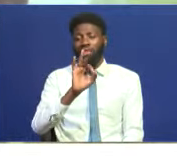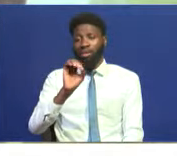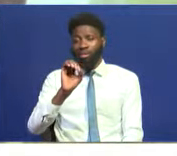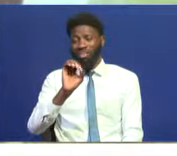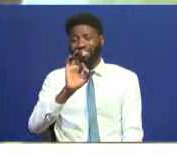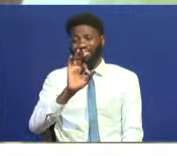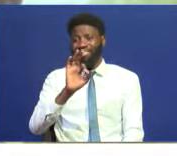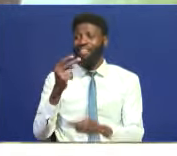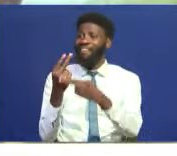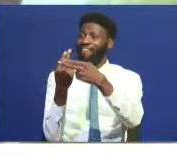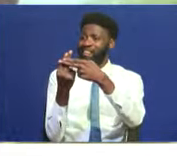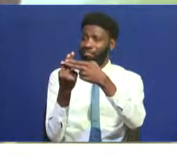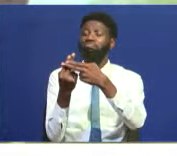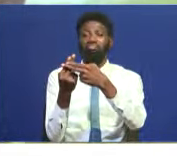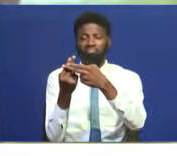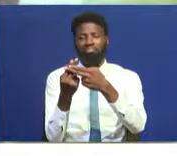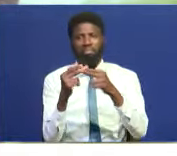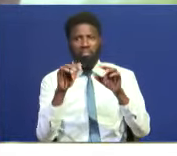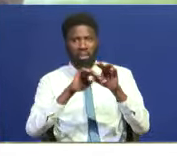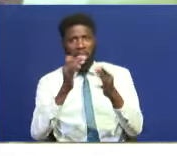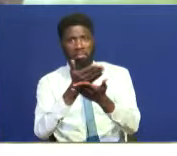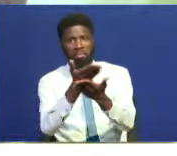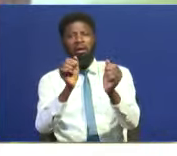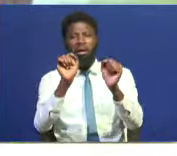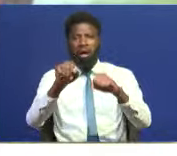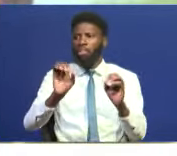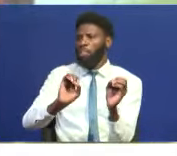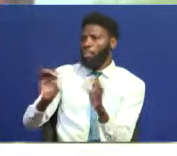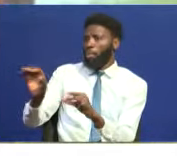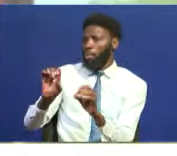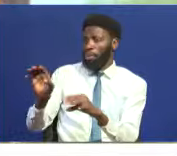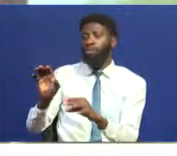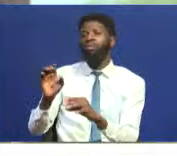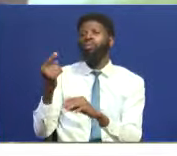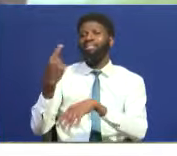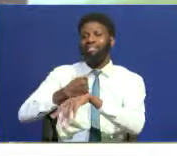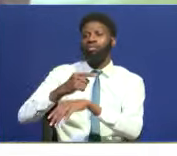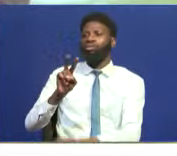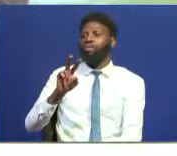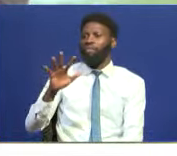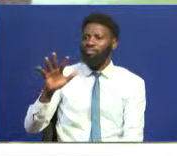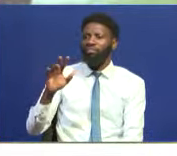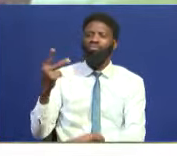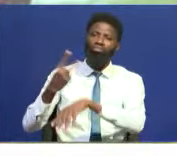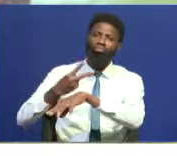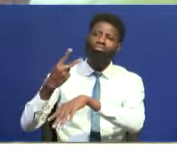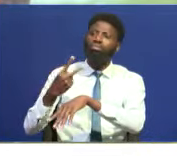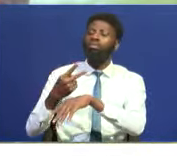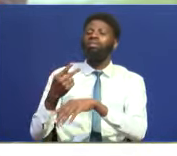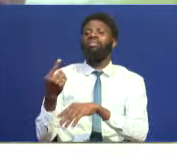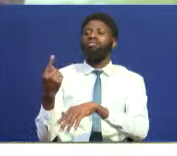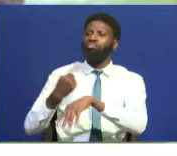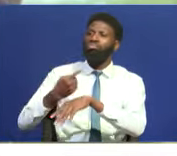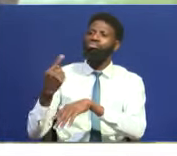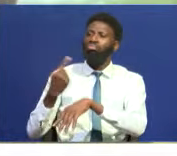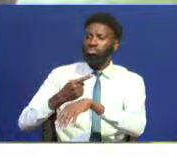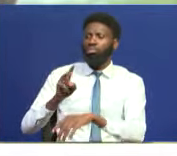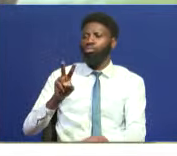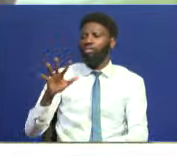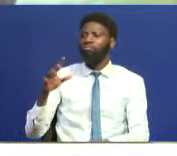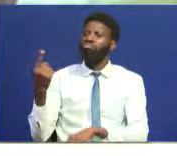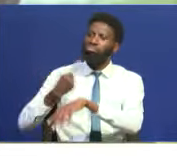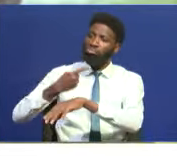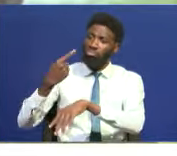*303# to give members a chance to save 25 shillings a day, a minimum of 25 shillings a day, with